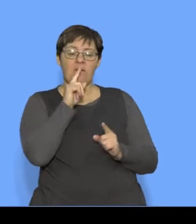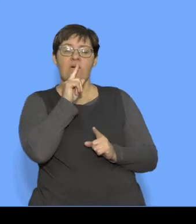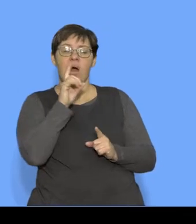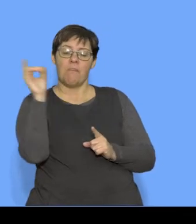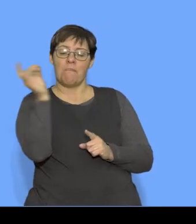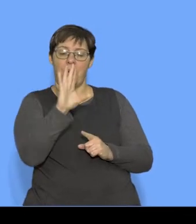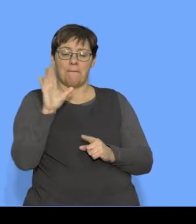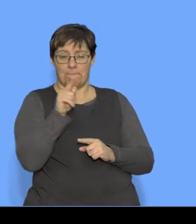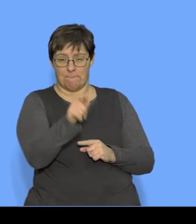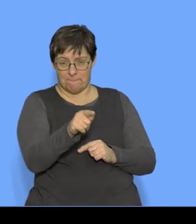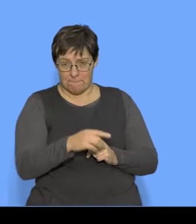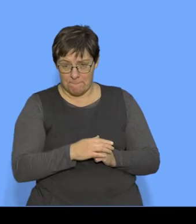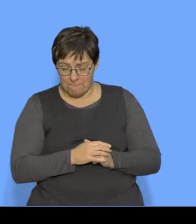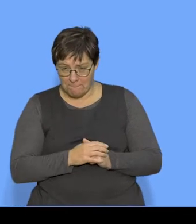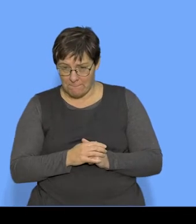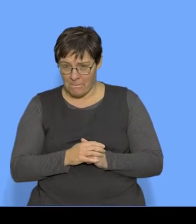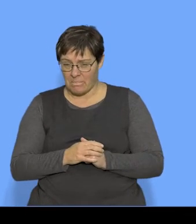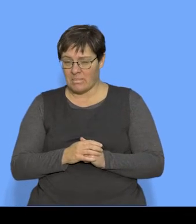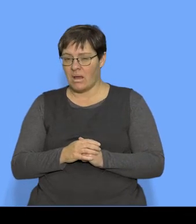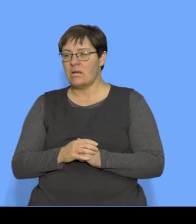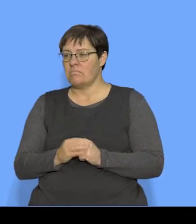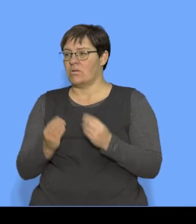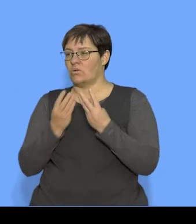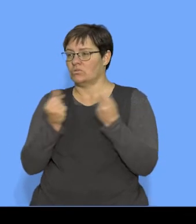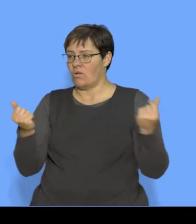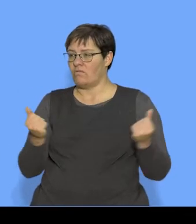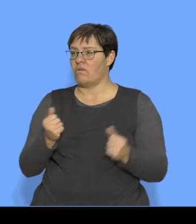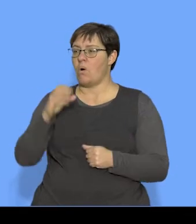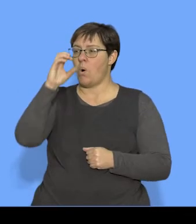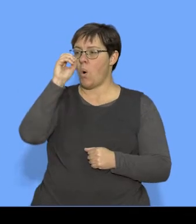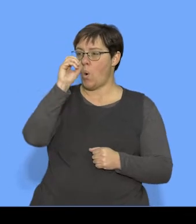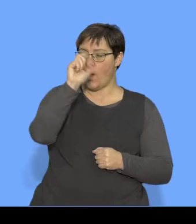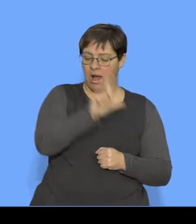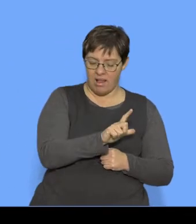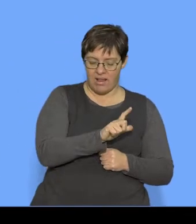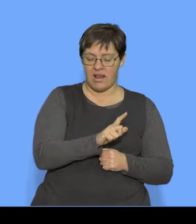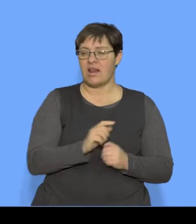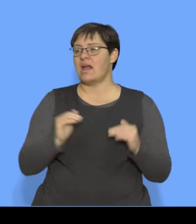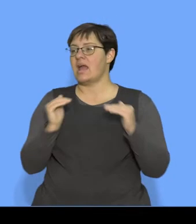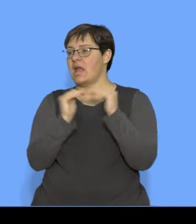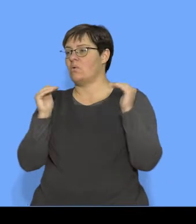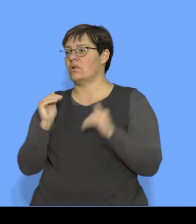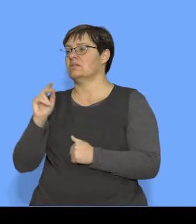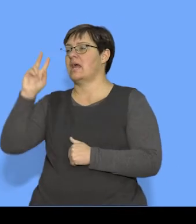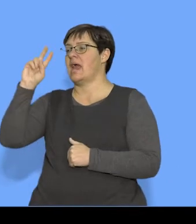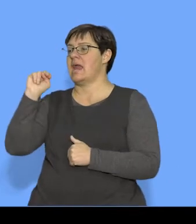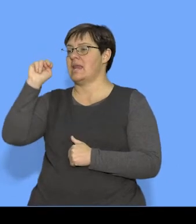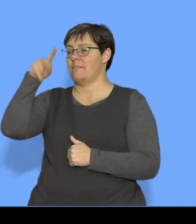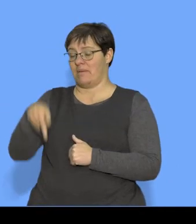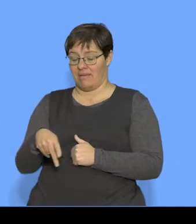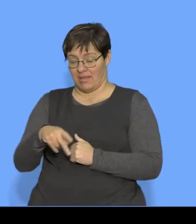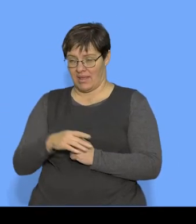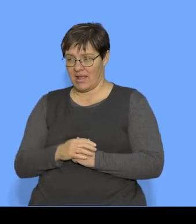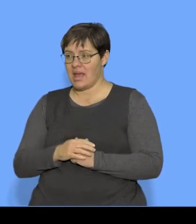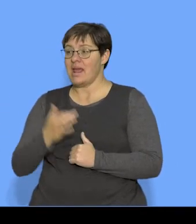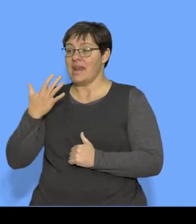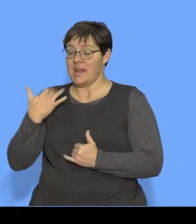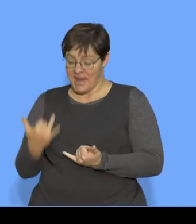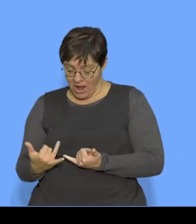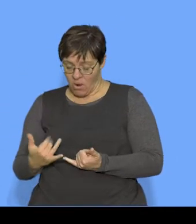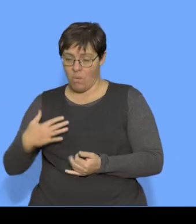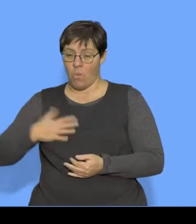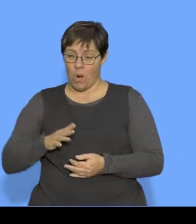when I say I killed one bird. So I have actually solved that OL is equals to NP. Now I want to show